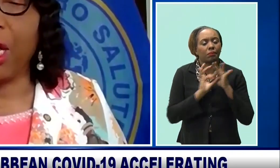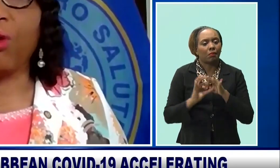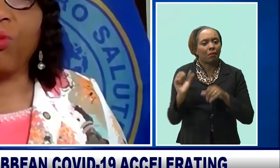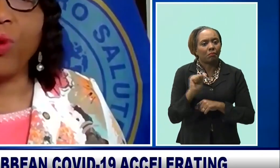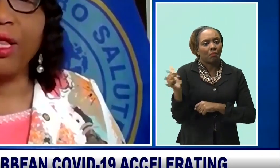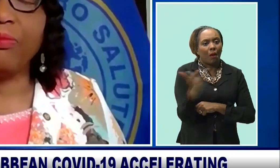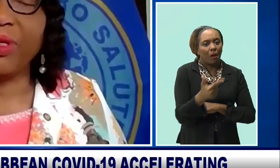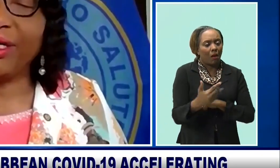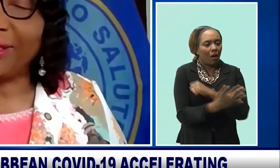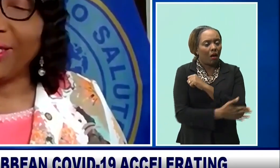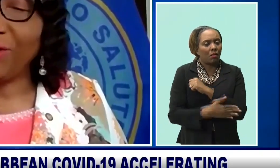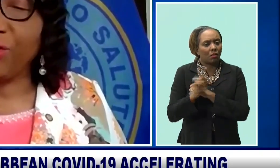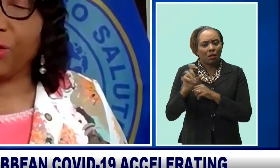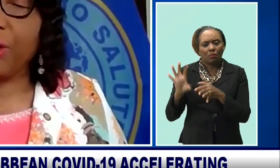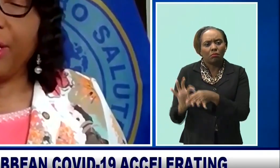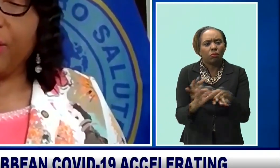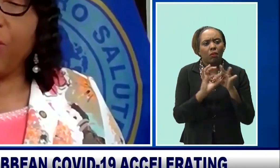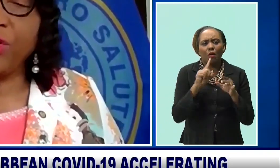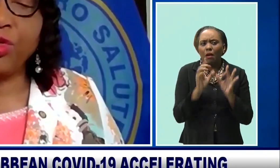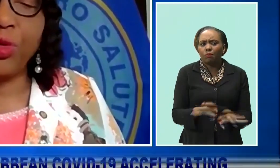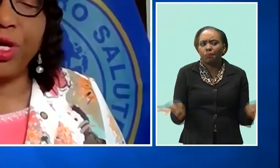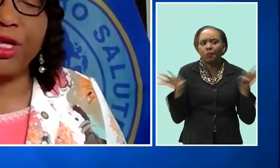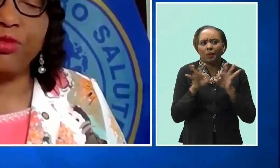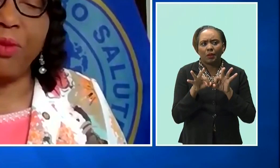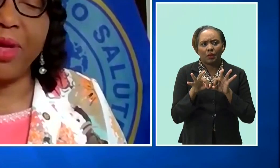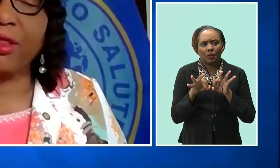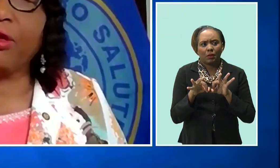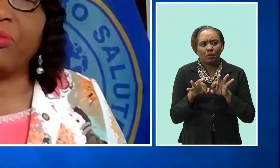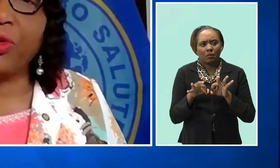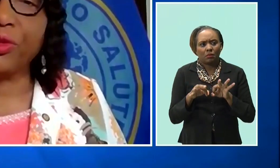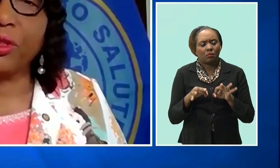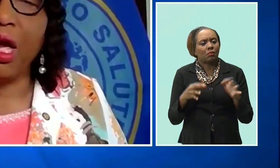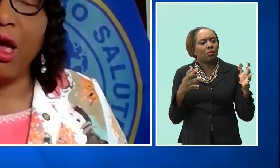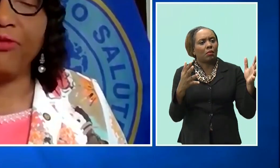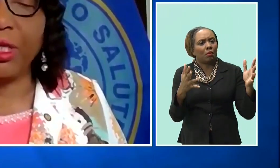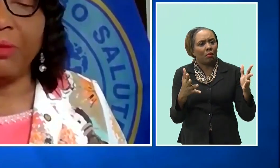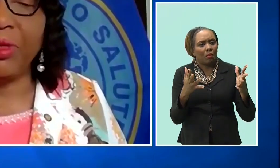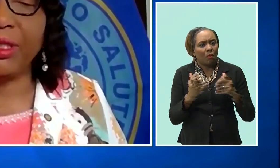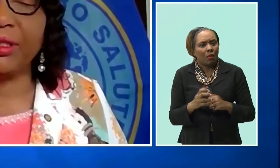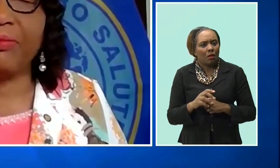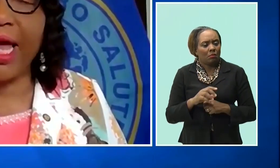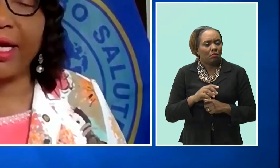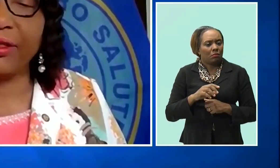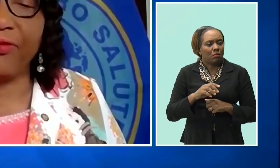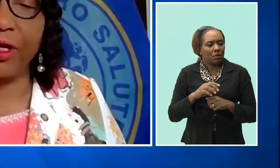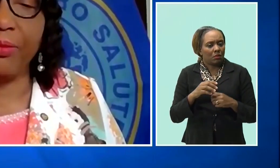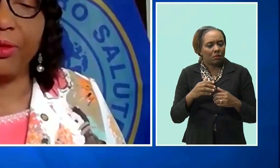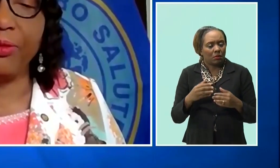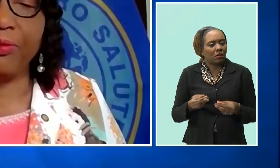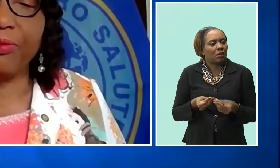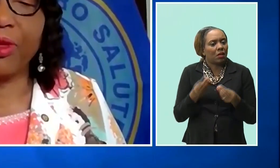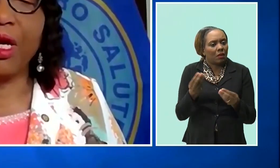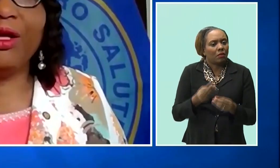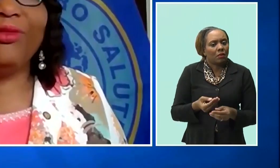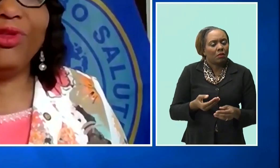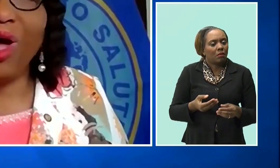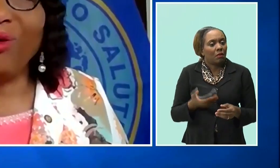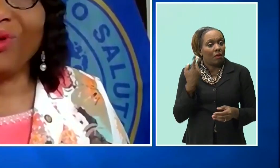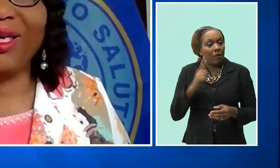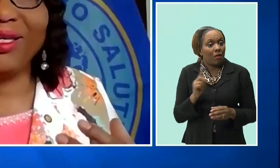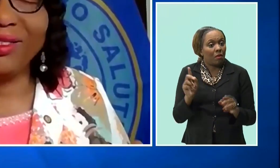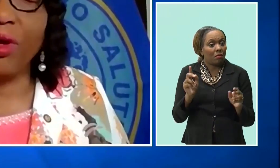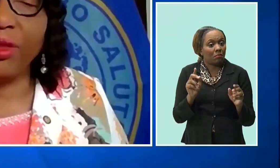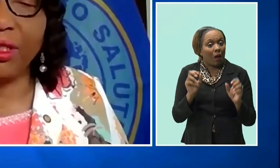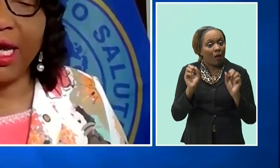countries will be essential to ensure that we make the most of the limited supplies available.